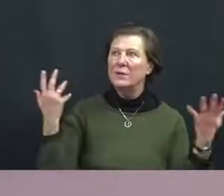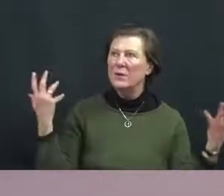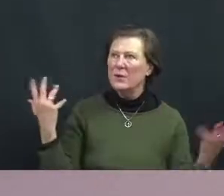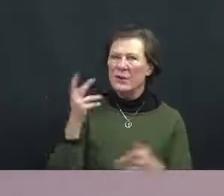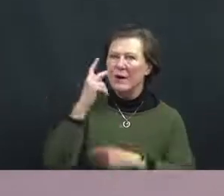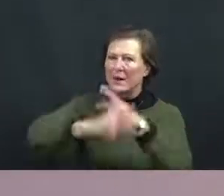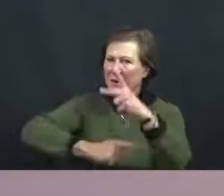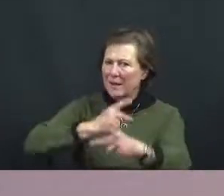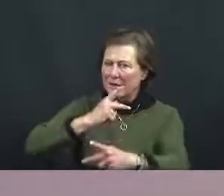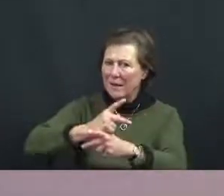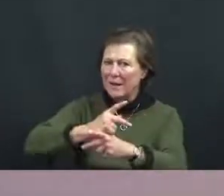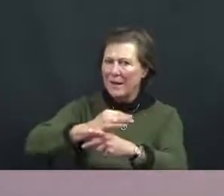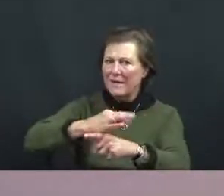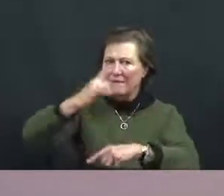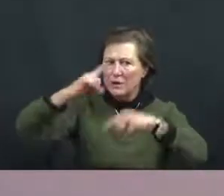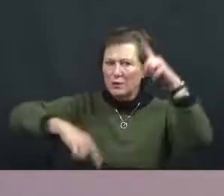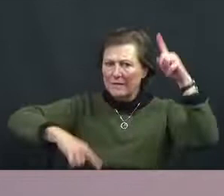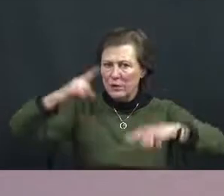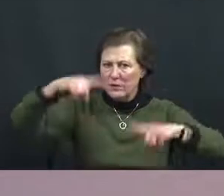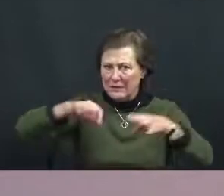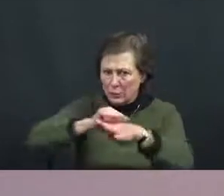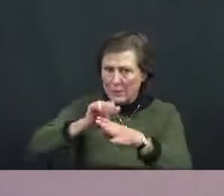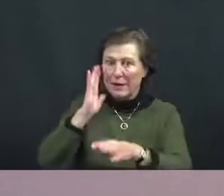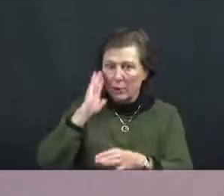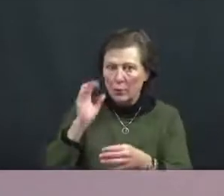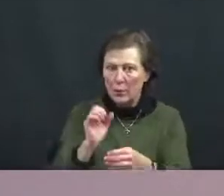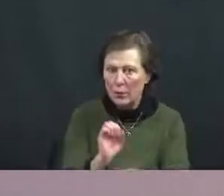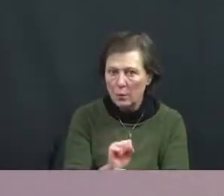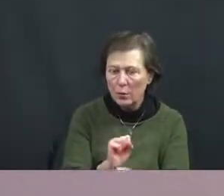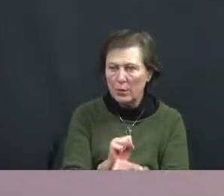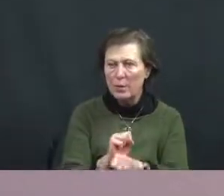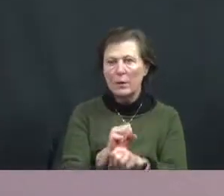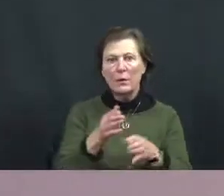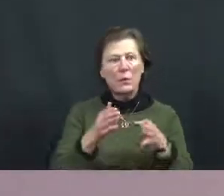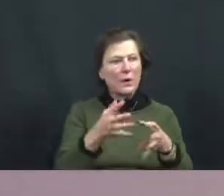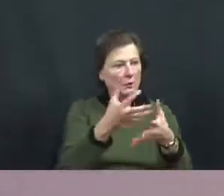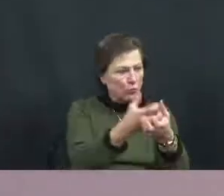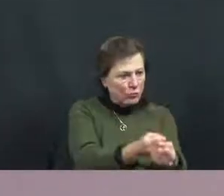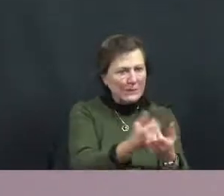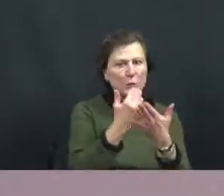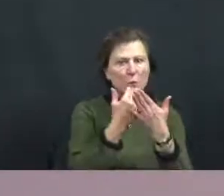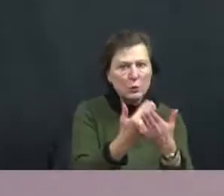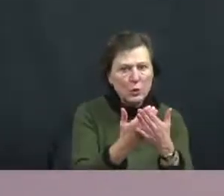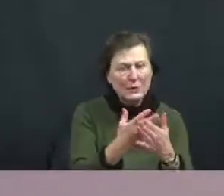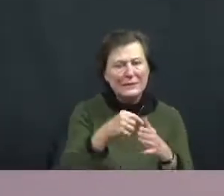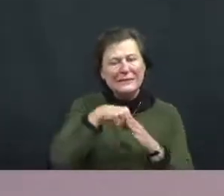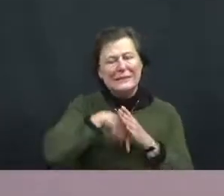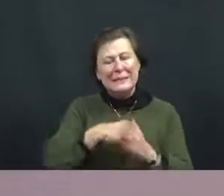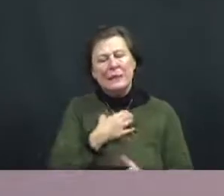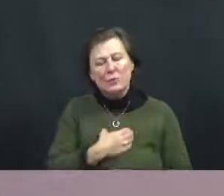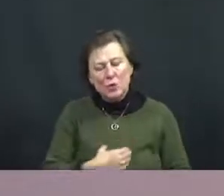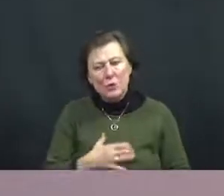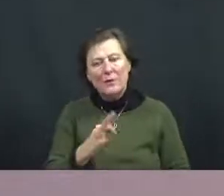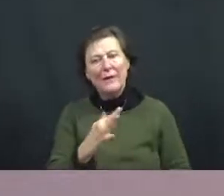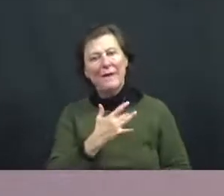training would work. Ways that trust in the goodness and the deep yearnings of the human